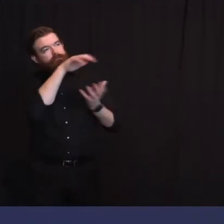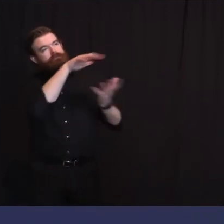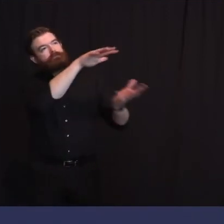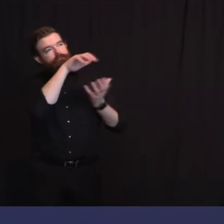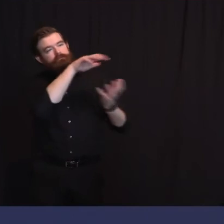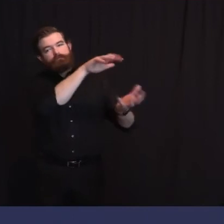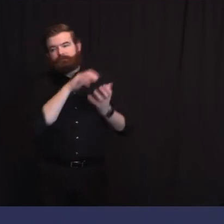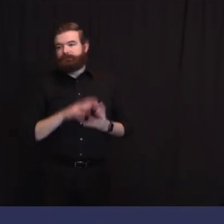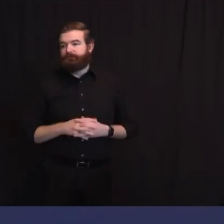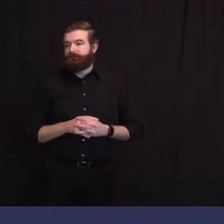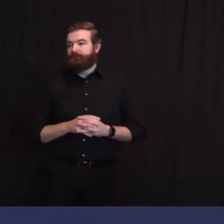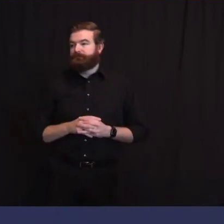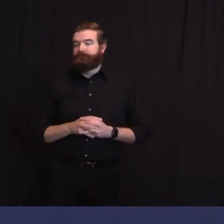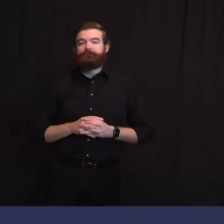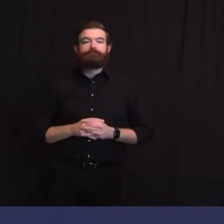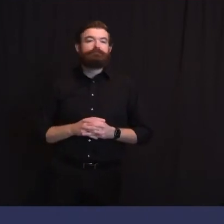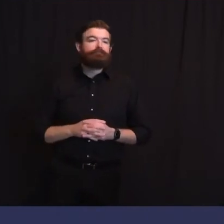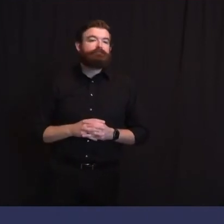number of weeks.